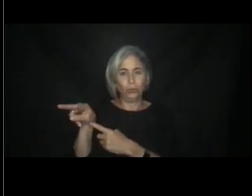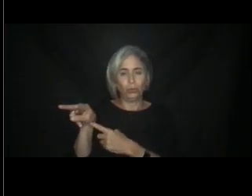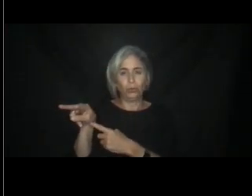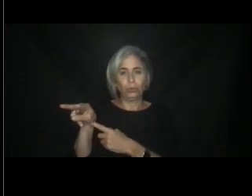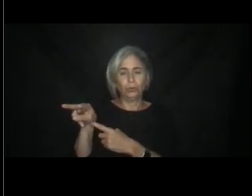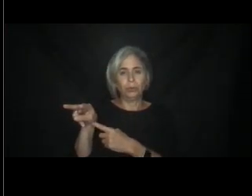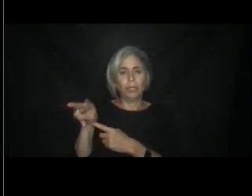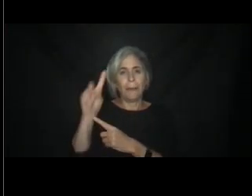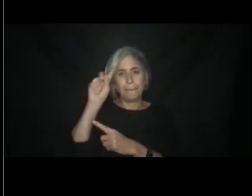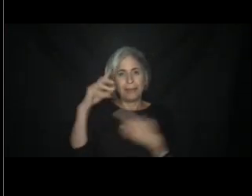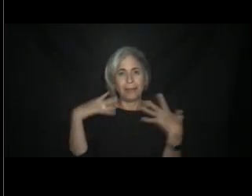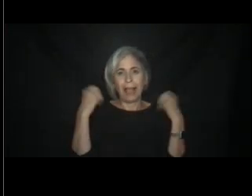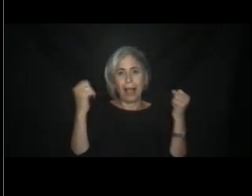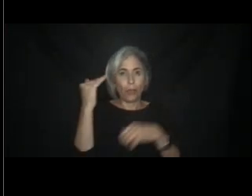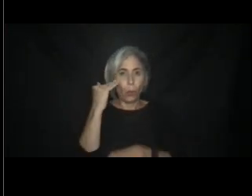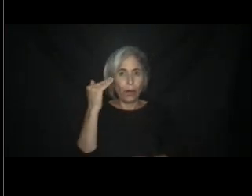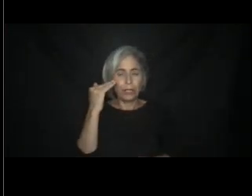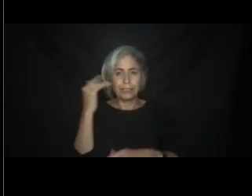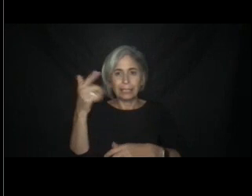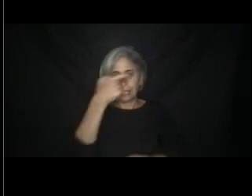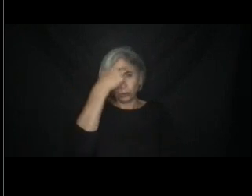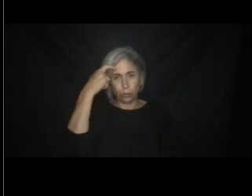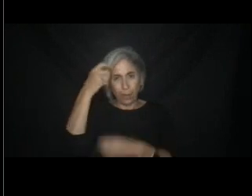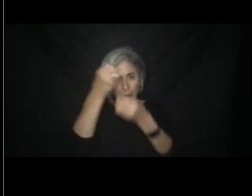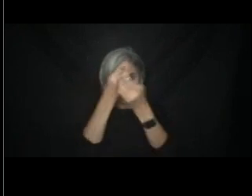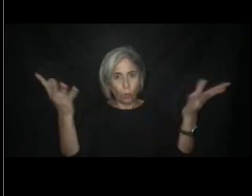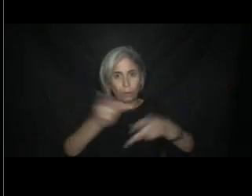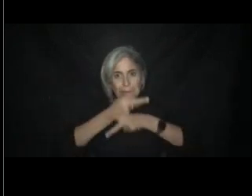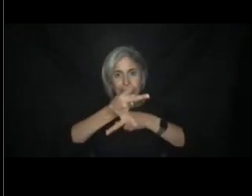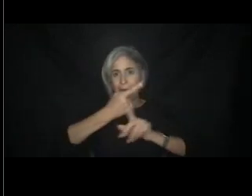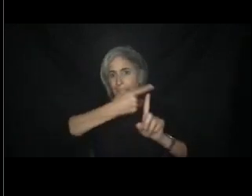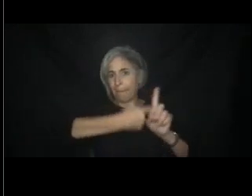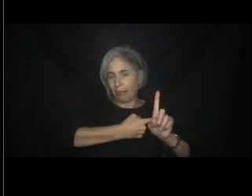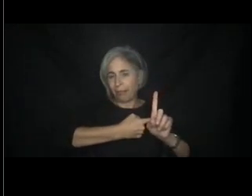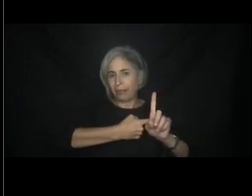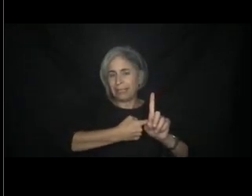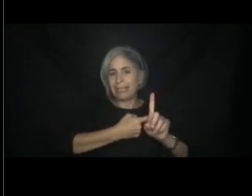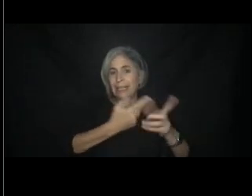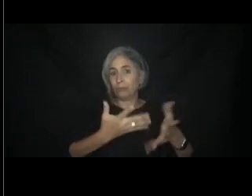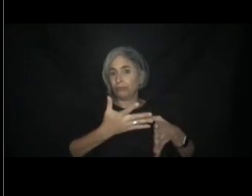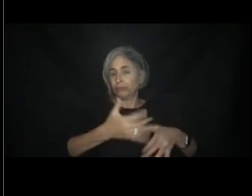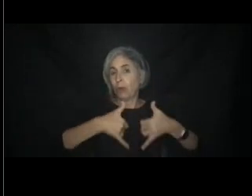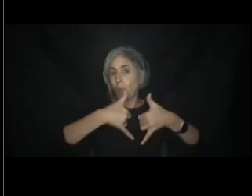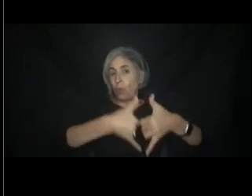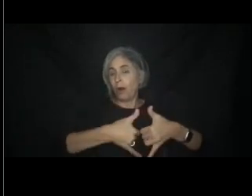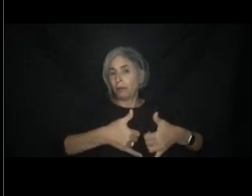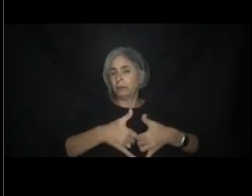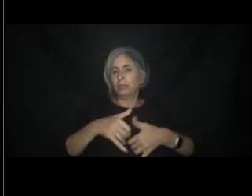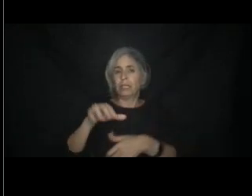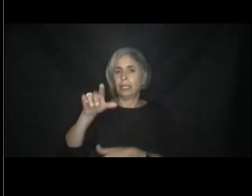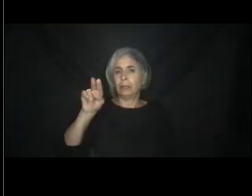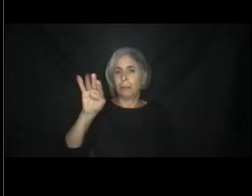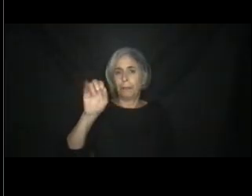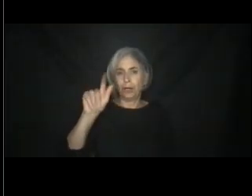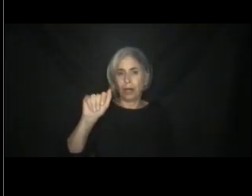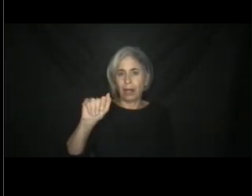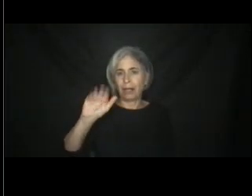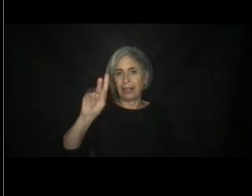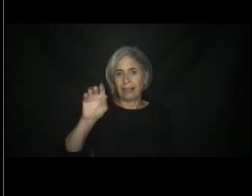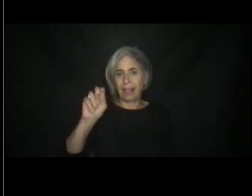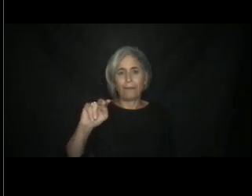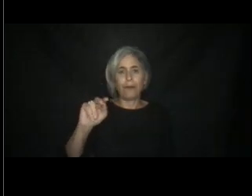2022 as Mental Health Awareness and Trauma-Informed Care Month. The proclamation is to be received by Ms. Gerda Klein from the Boynton Beach Mental Health